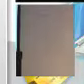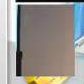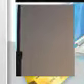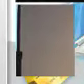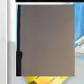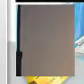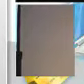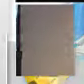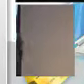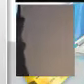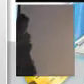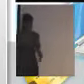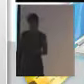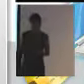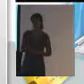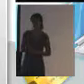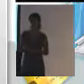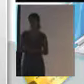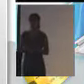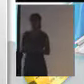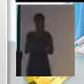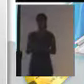the point which is in contact.